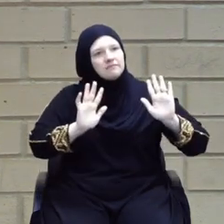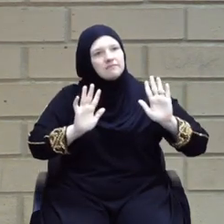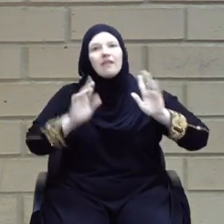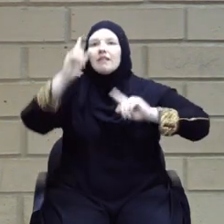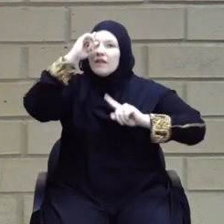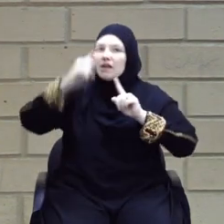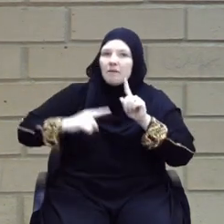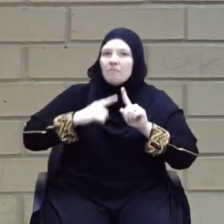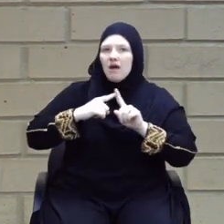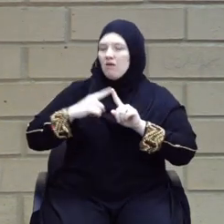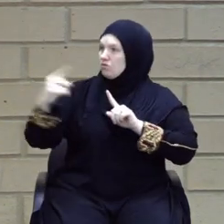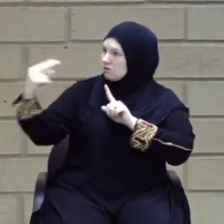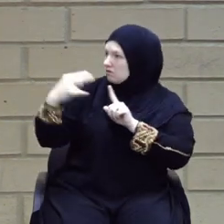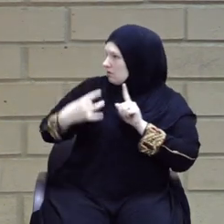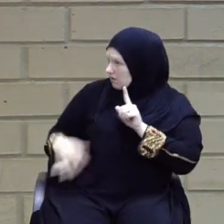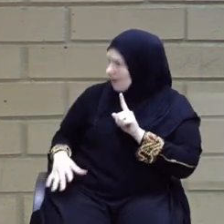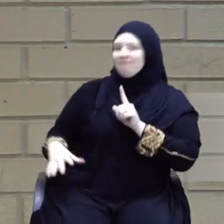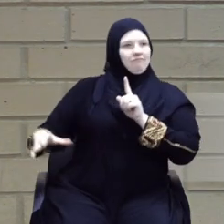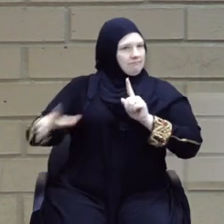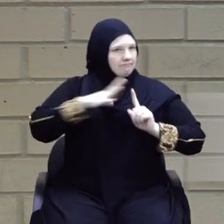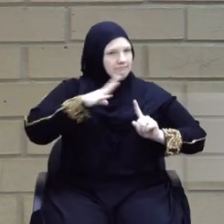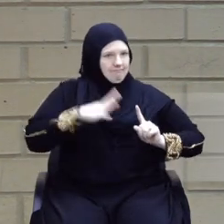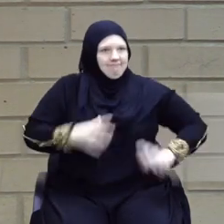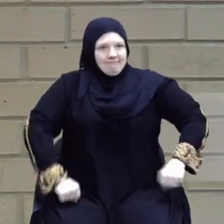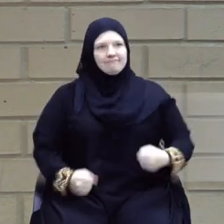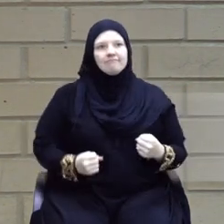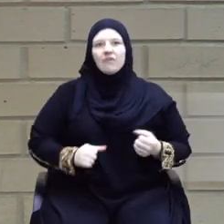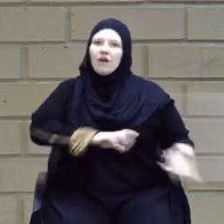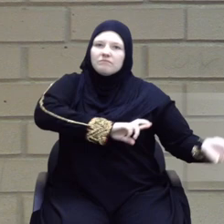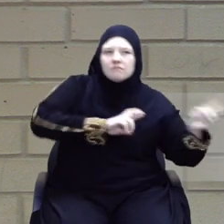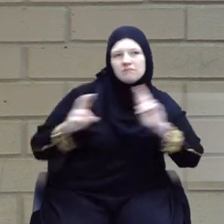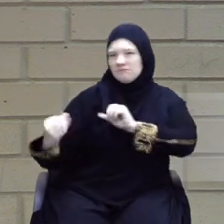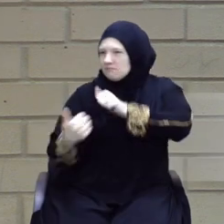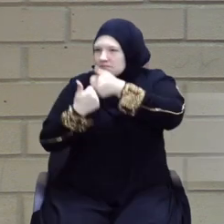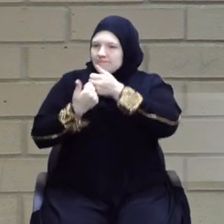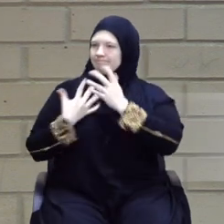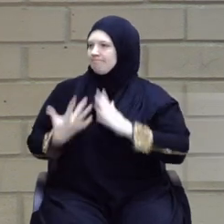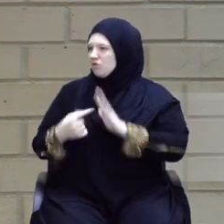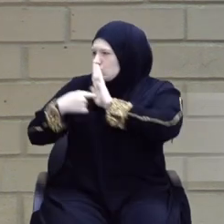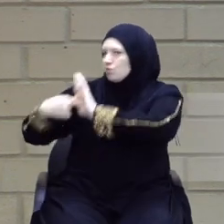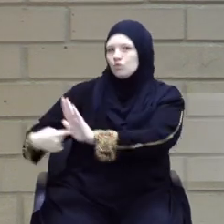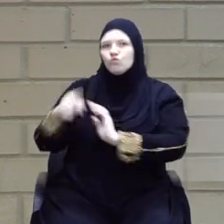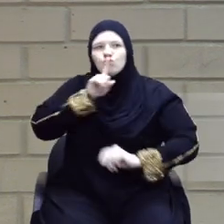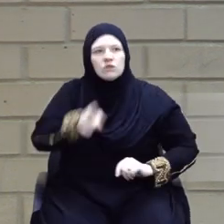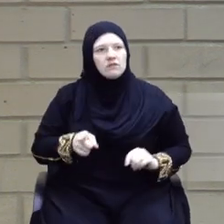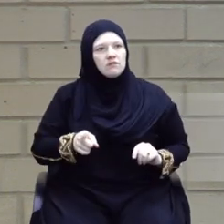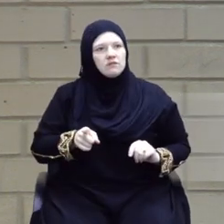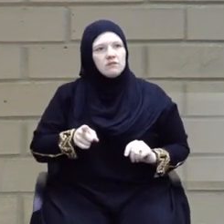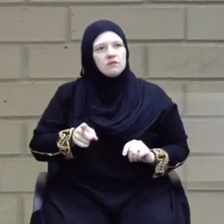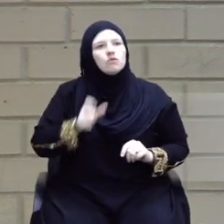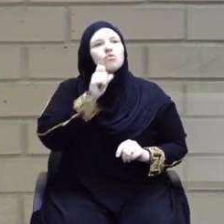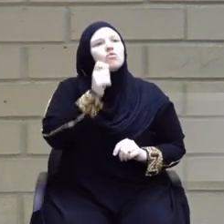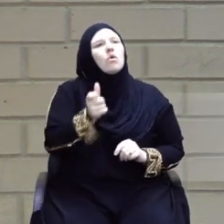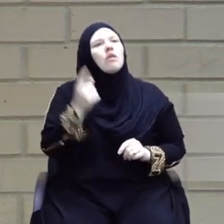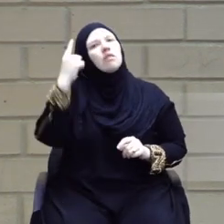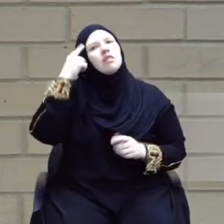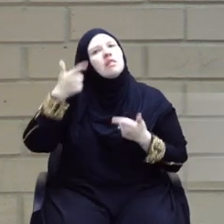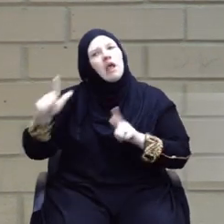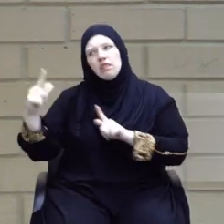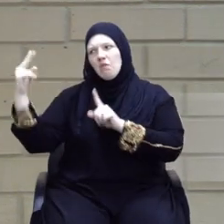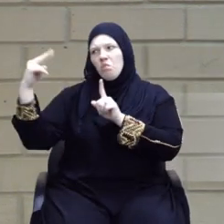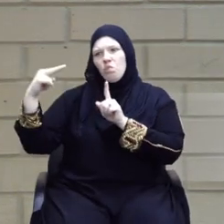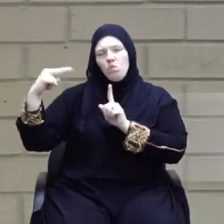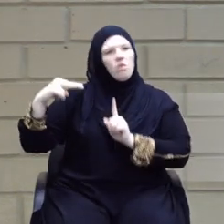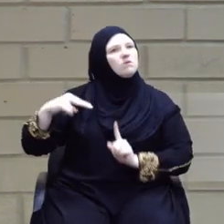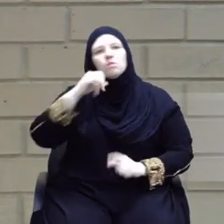who you are. It is that who defines who you are. It is that who defines your role in this life. Allah Azza